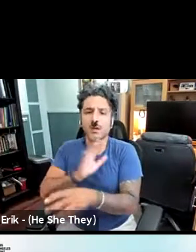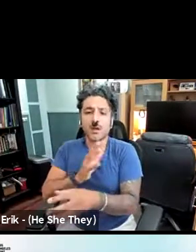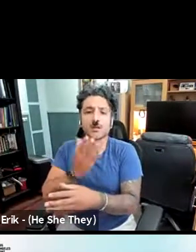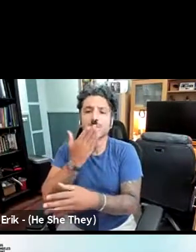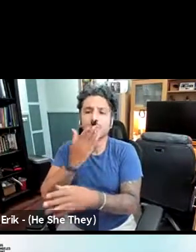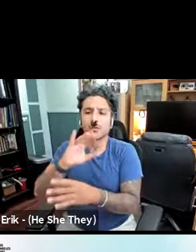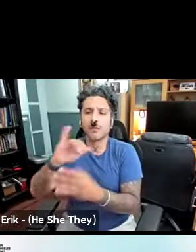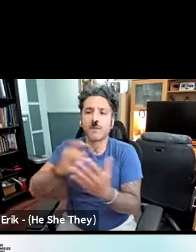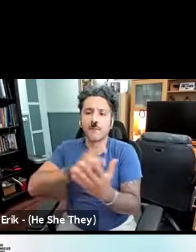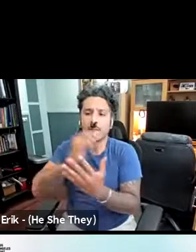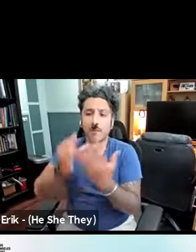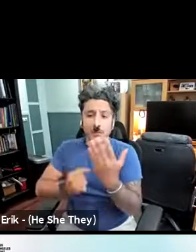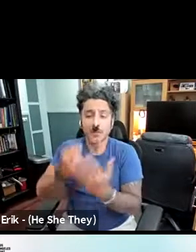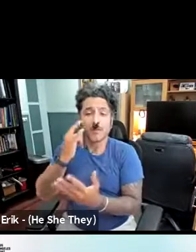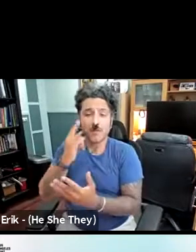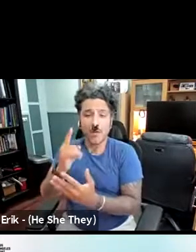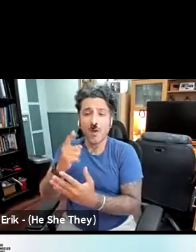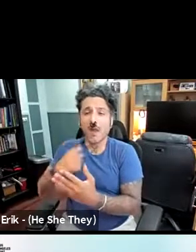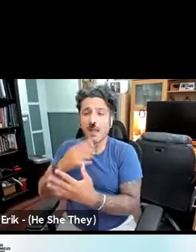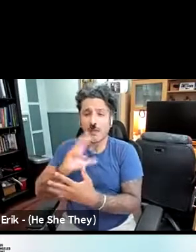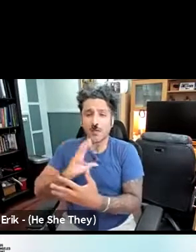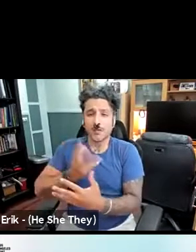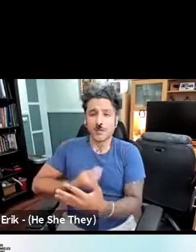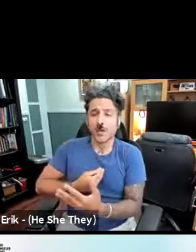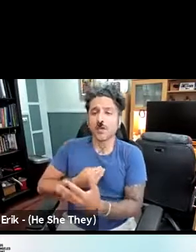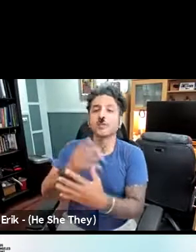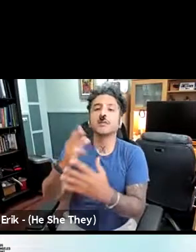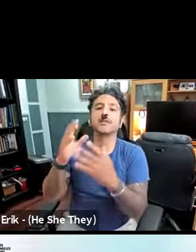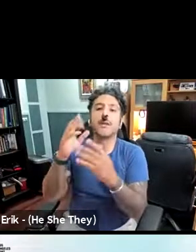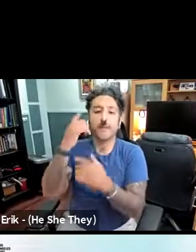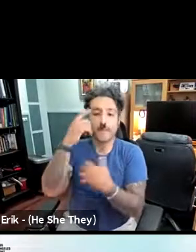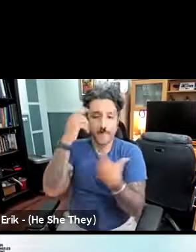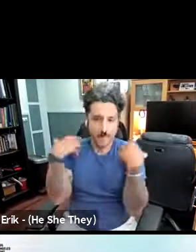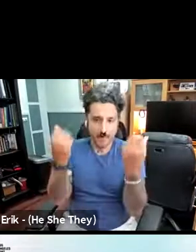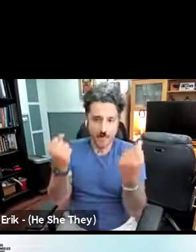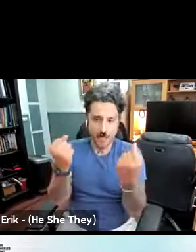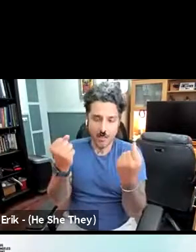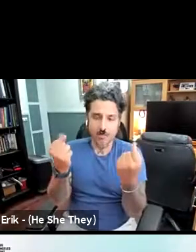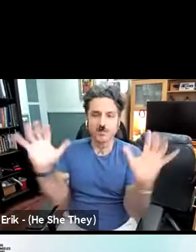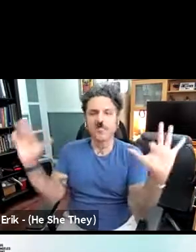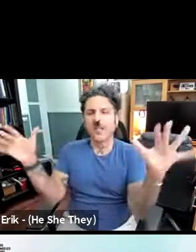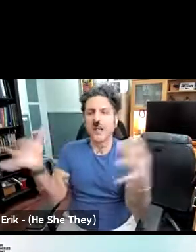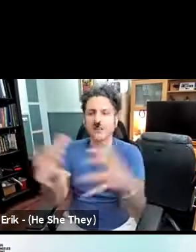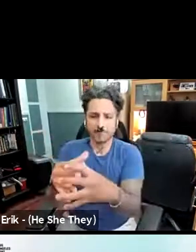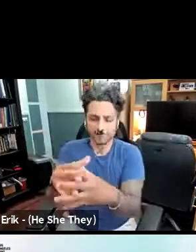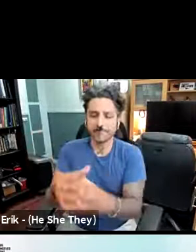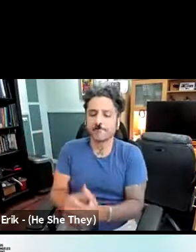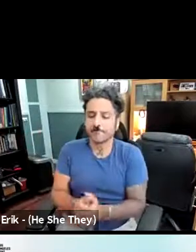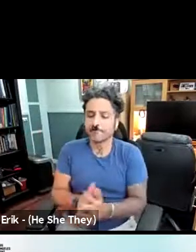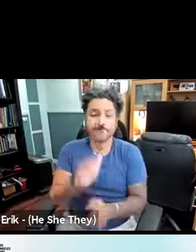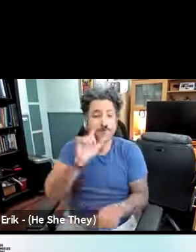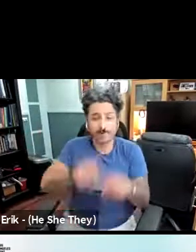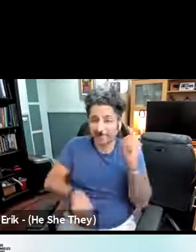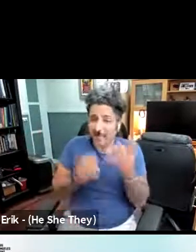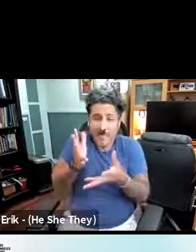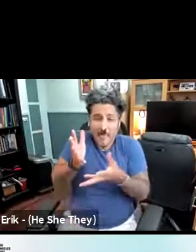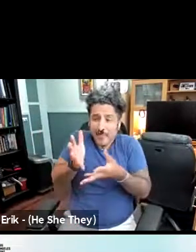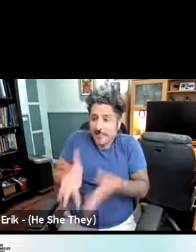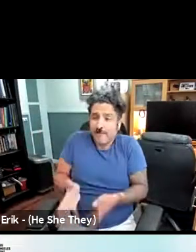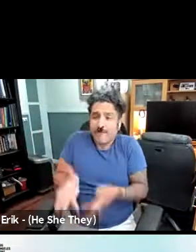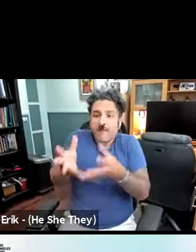Health Summit. And that is going to be something that we cannot leave out of our